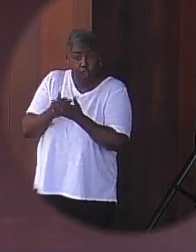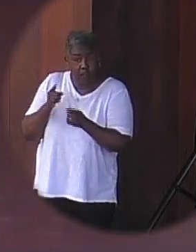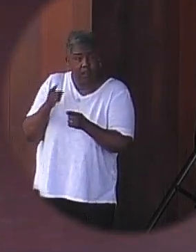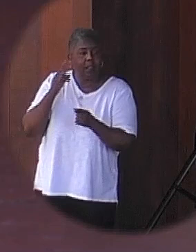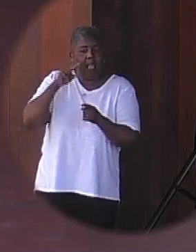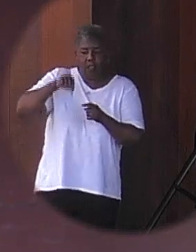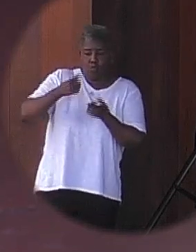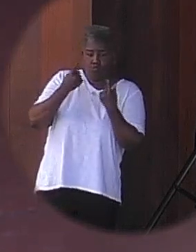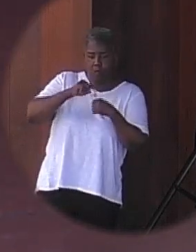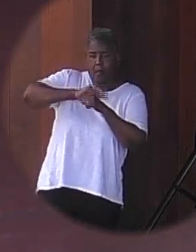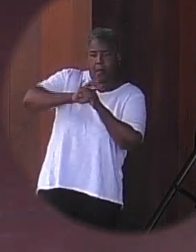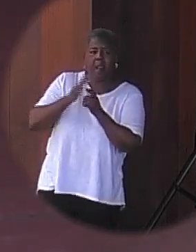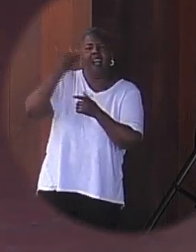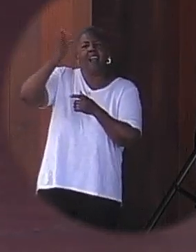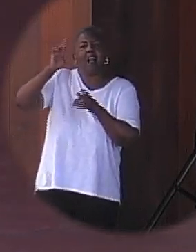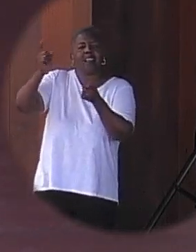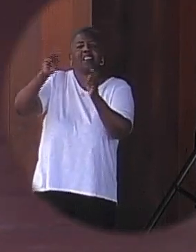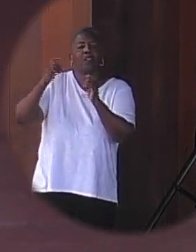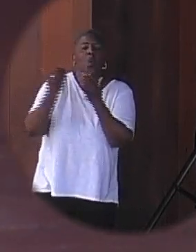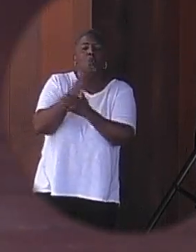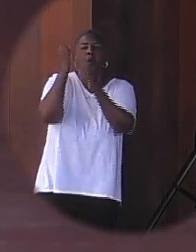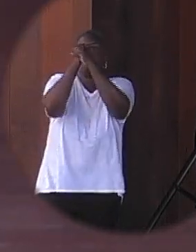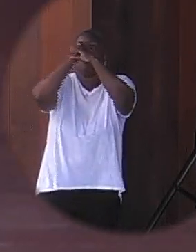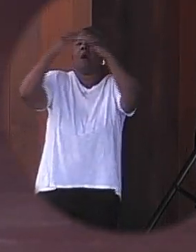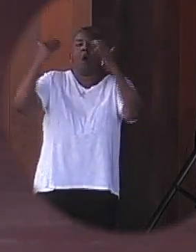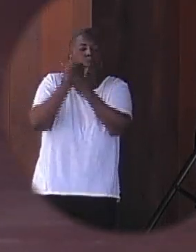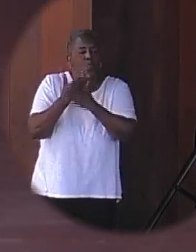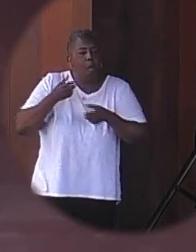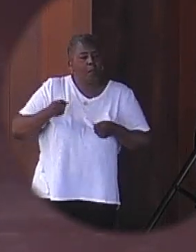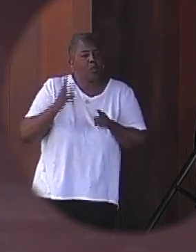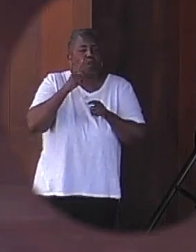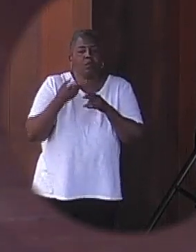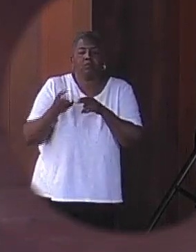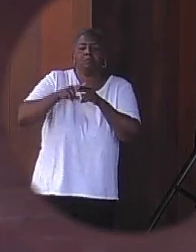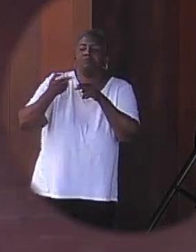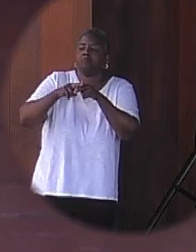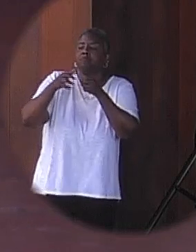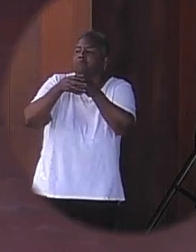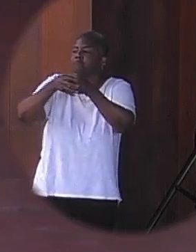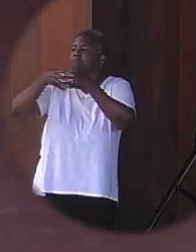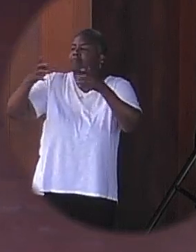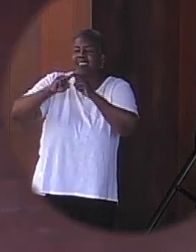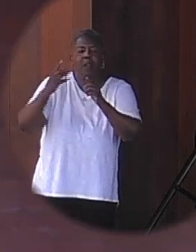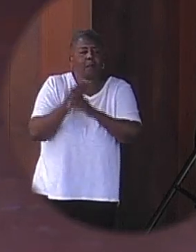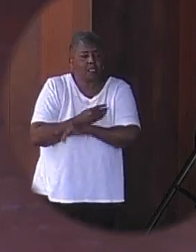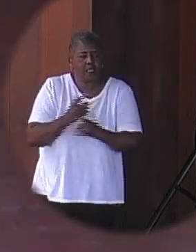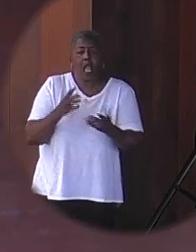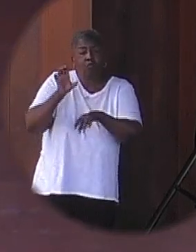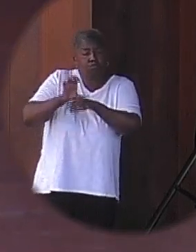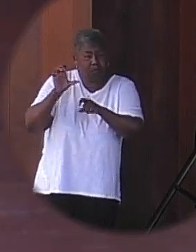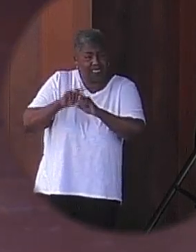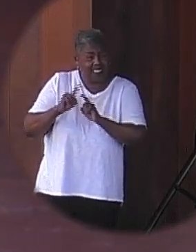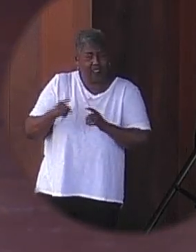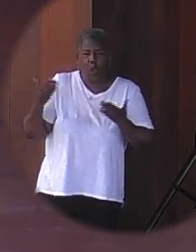in this pandemic, God has given us new vision and opportunity to increase and enlarge ministry and do church